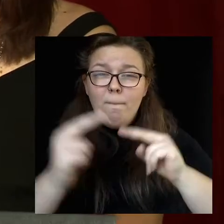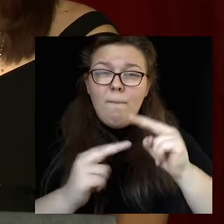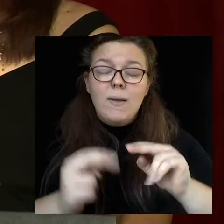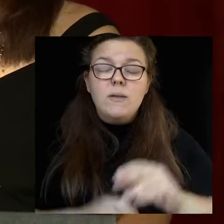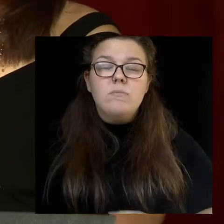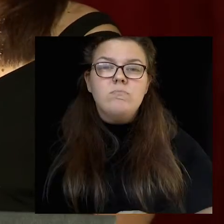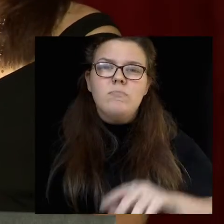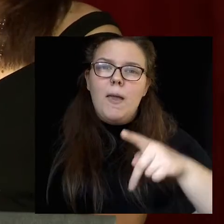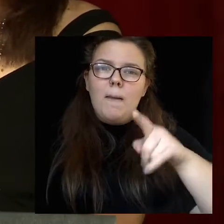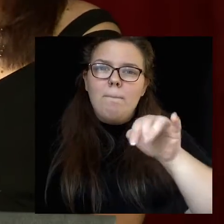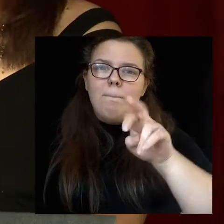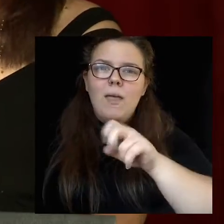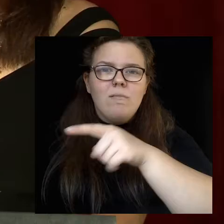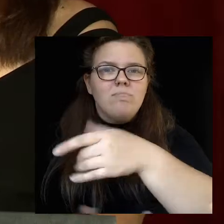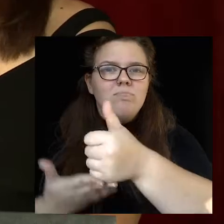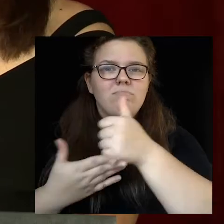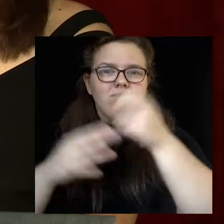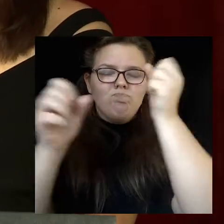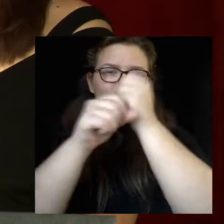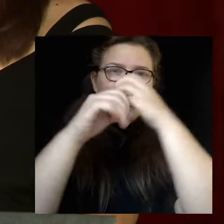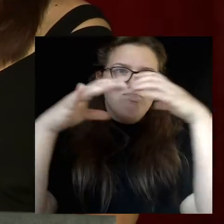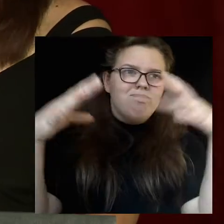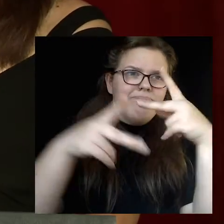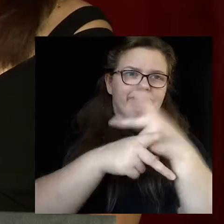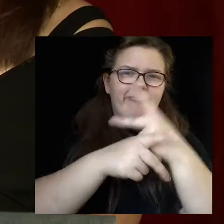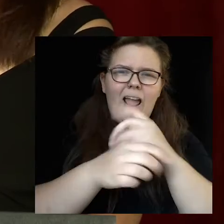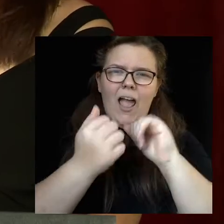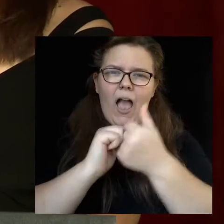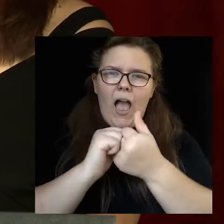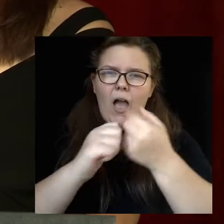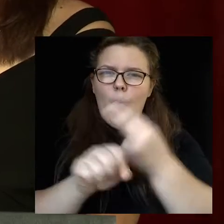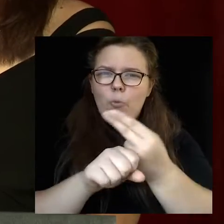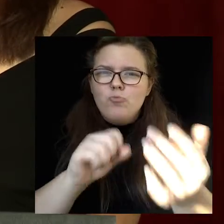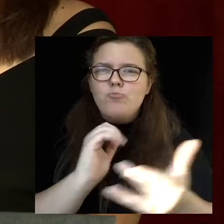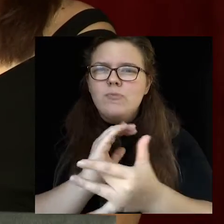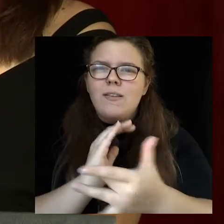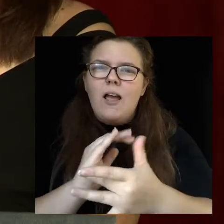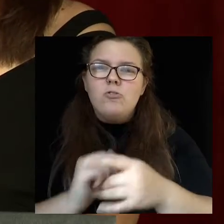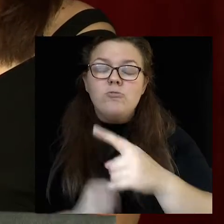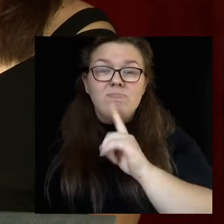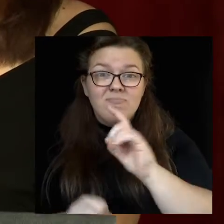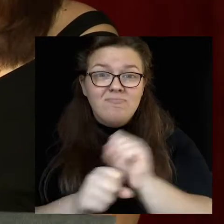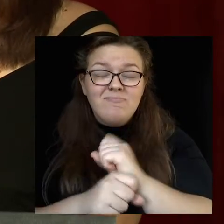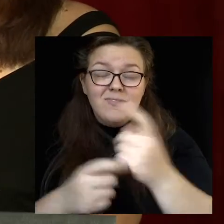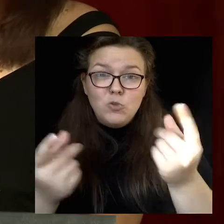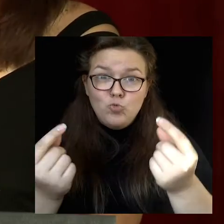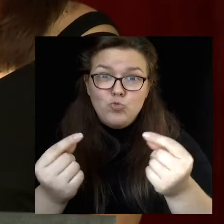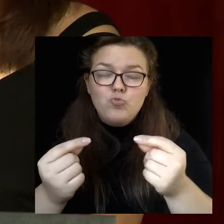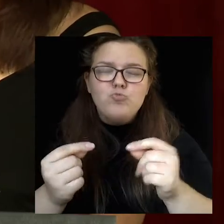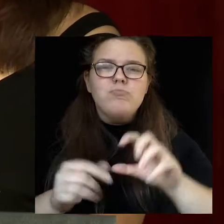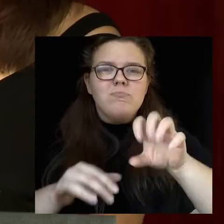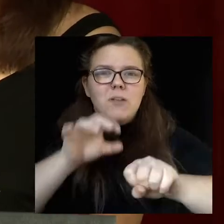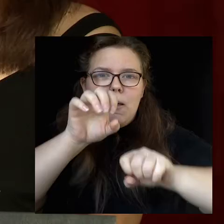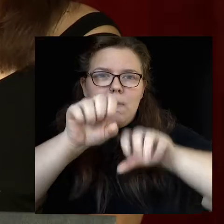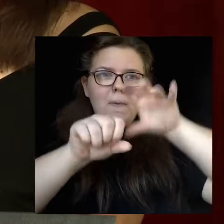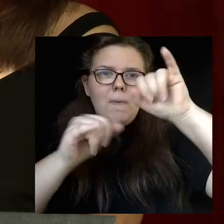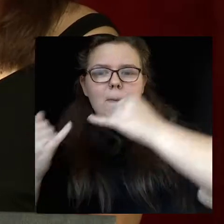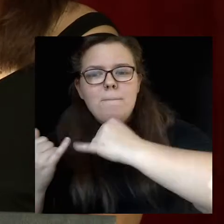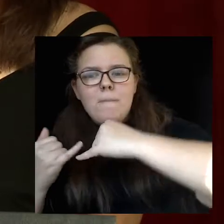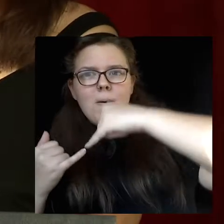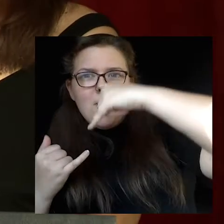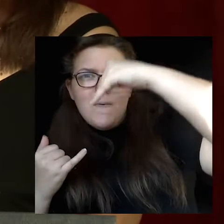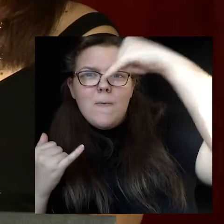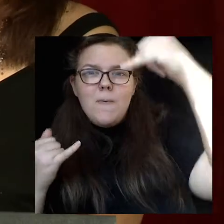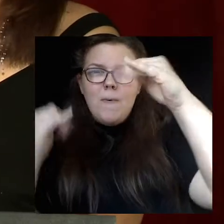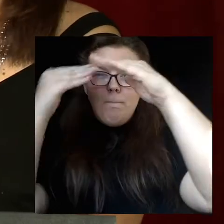office, Pierre helped us vision a way to truly use technology, even literally climbing on the ladders to